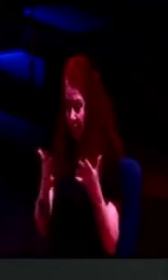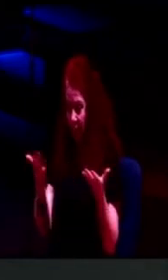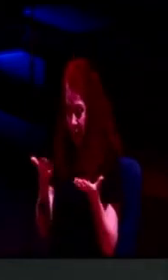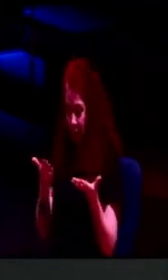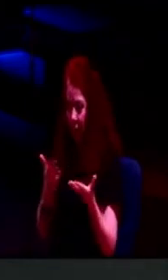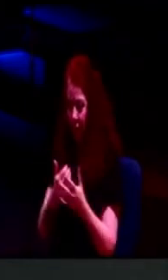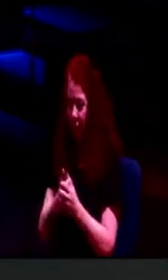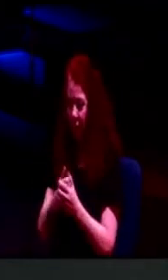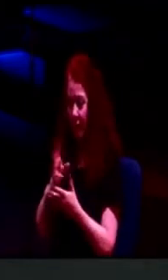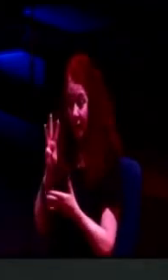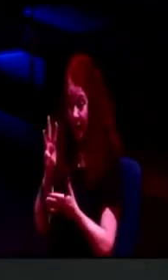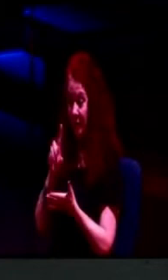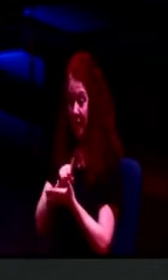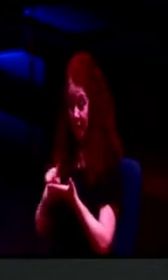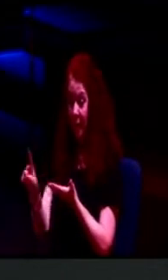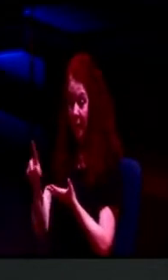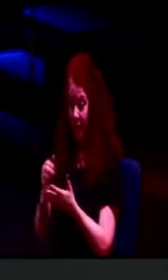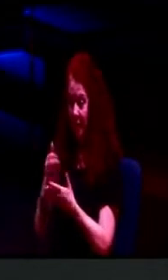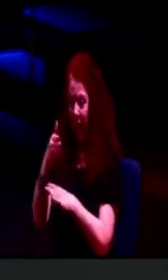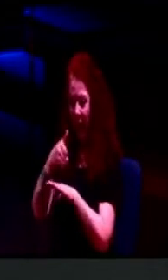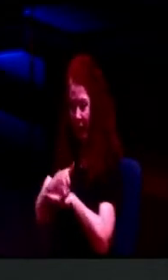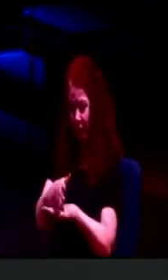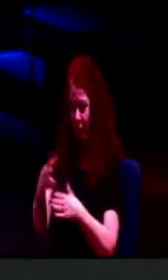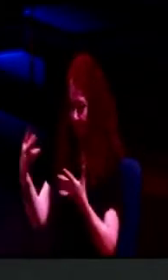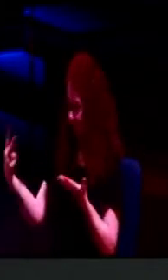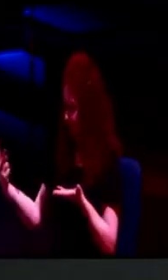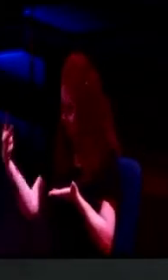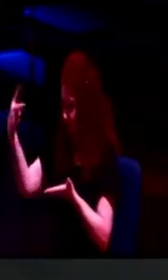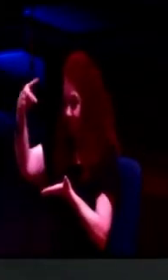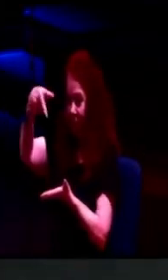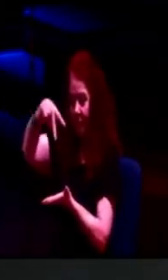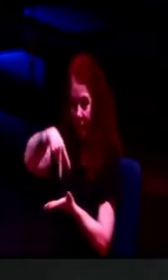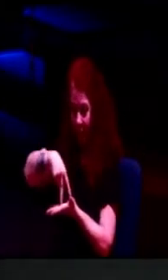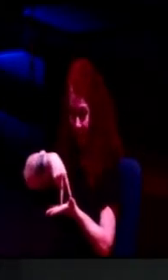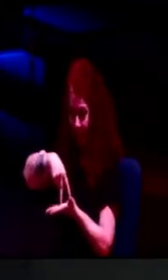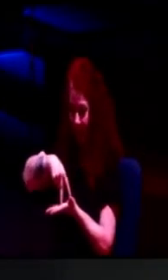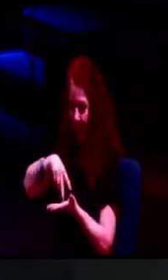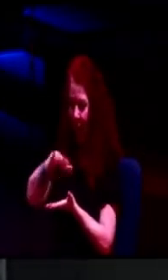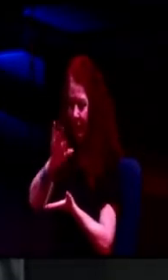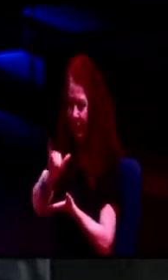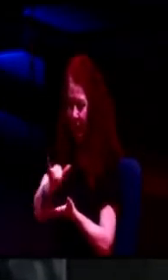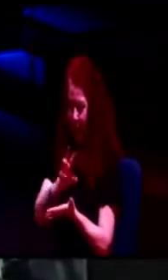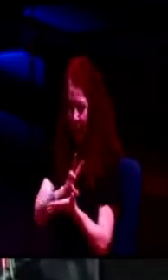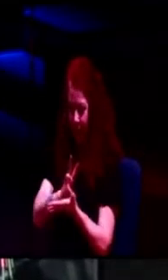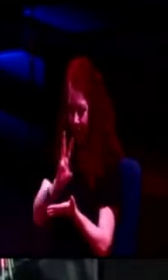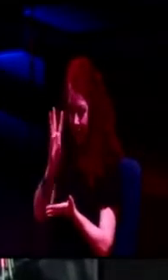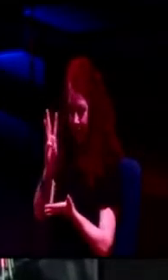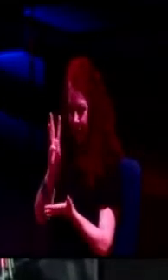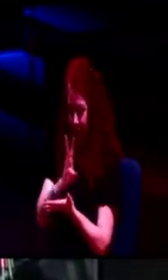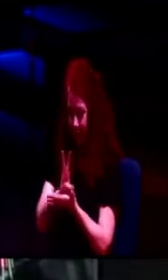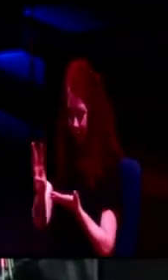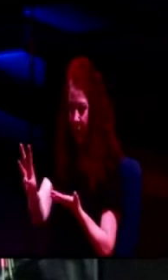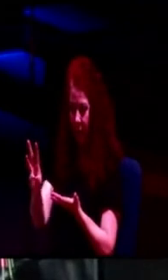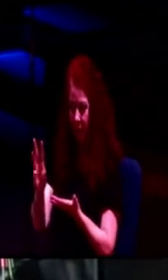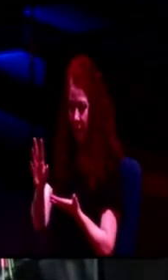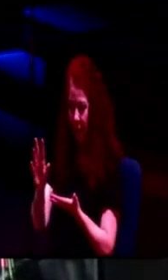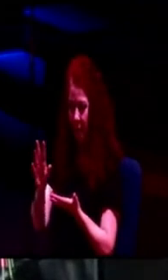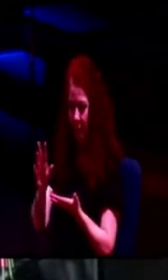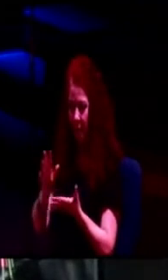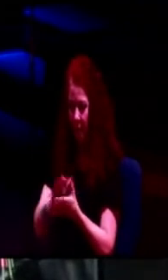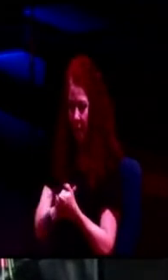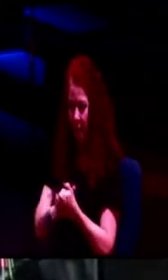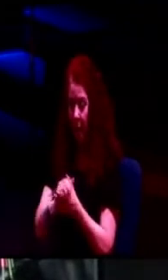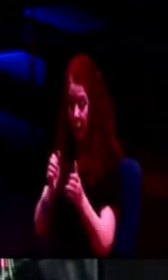he hung around about 6 weeks after his resurrection. And so in that period of time, he spent a ton of time with the disciples